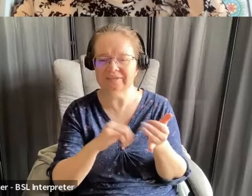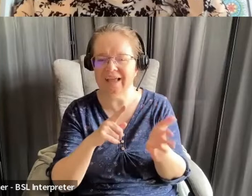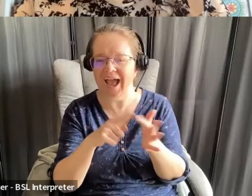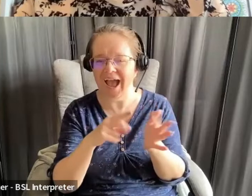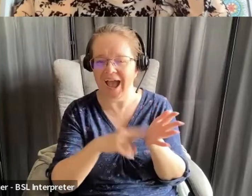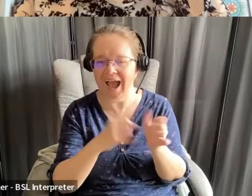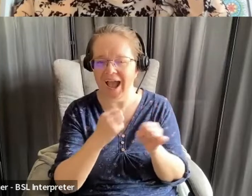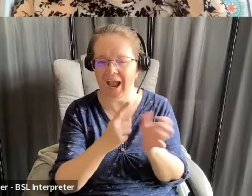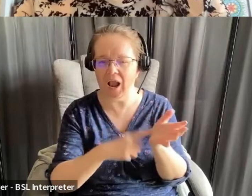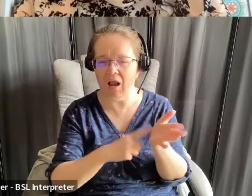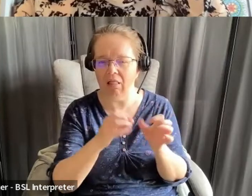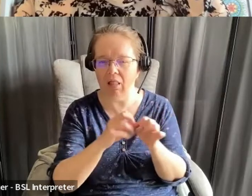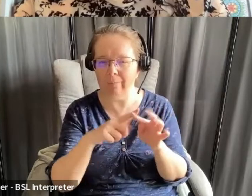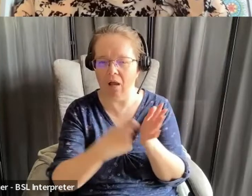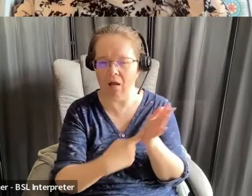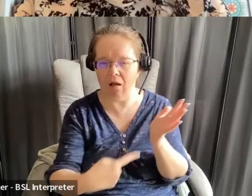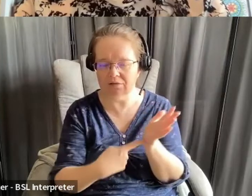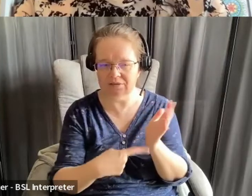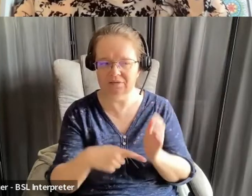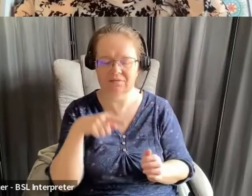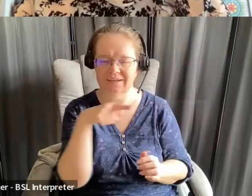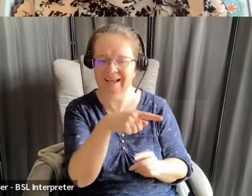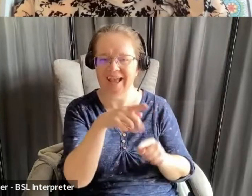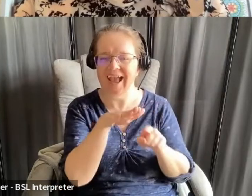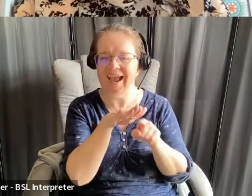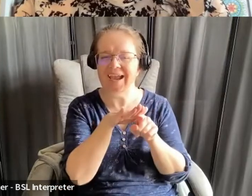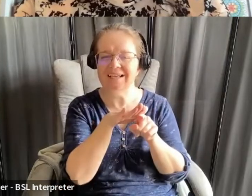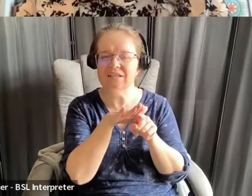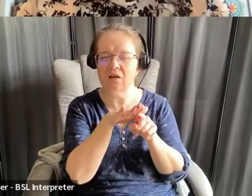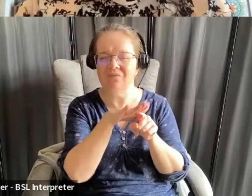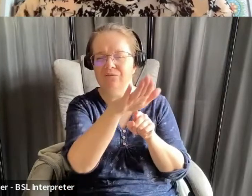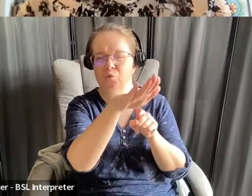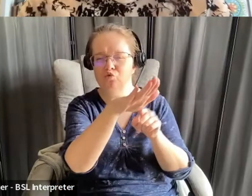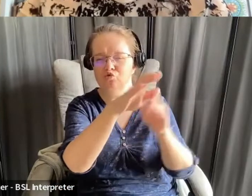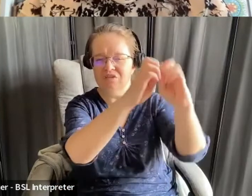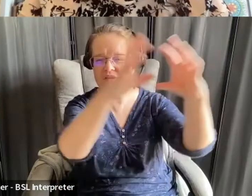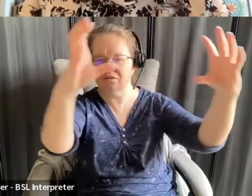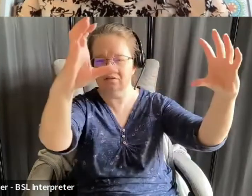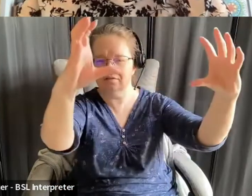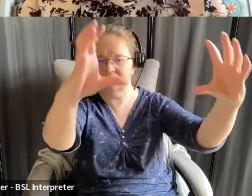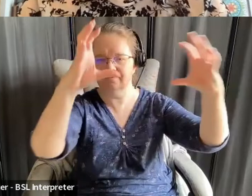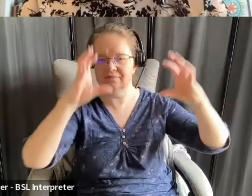Australian, and he's a bit of a polymath.